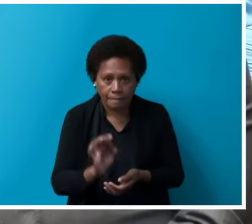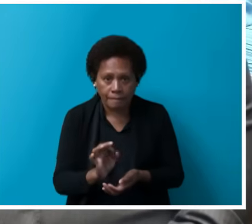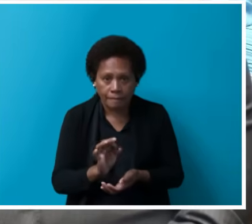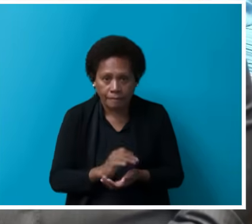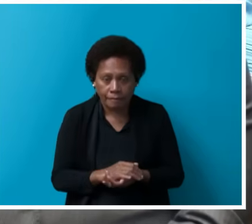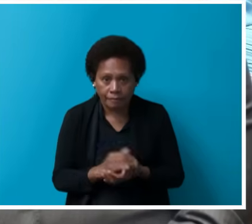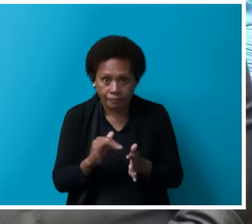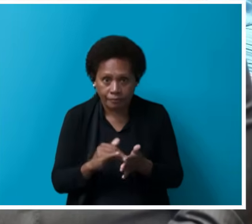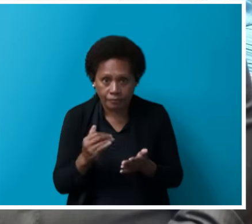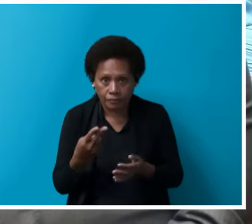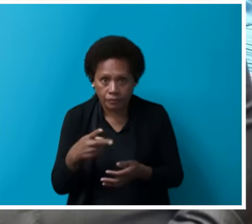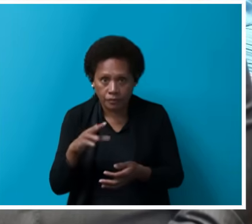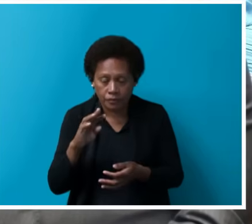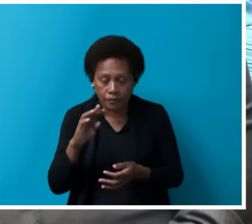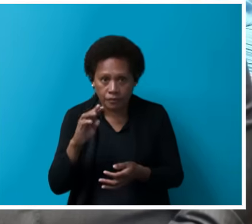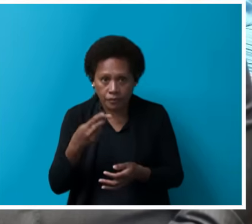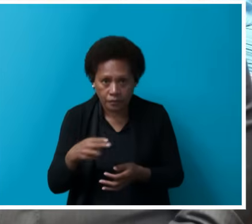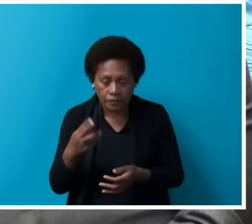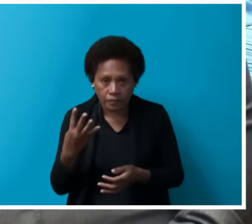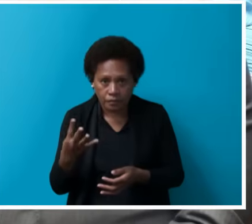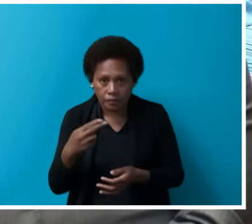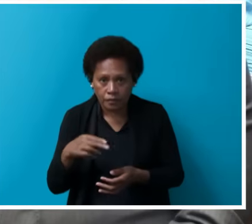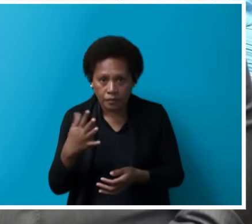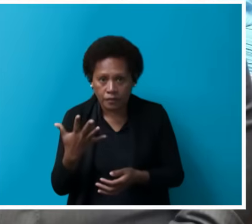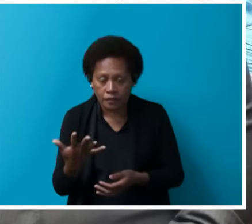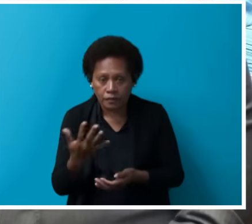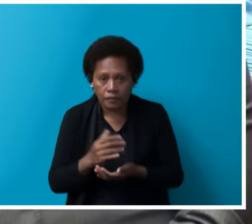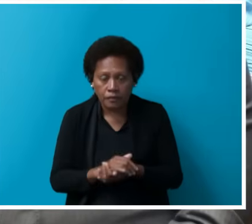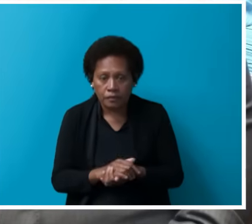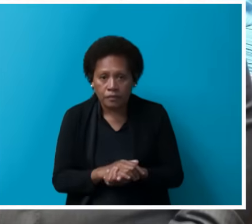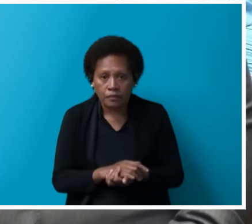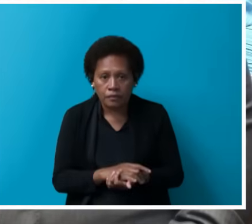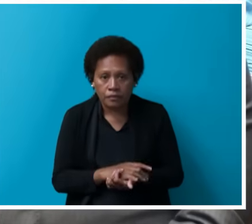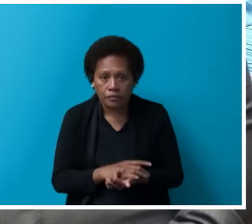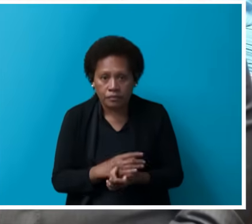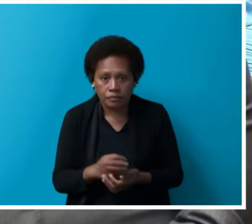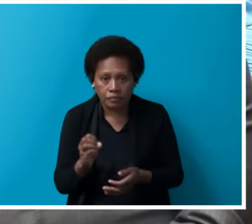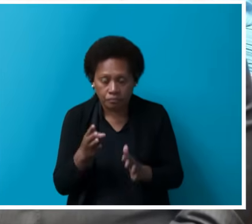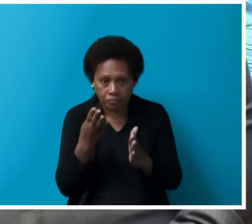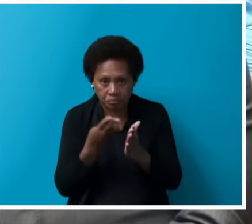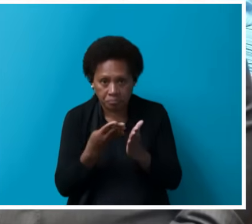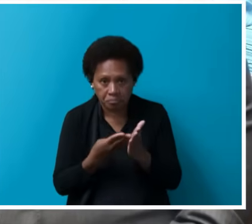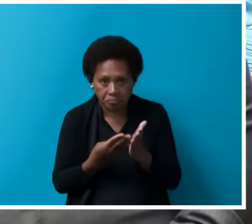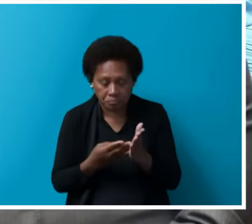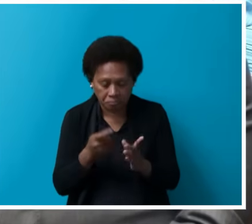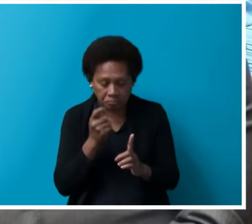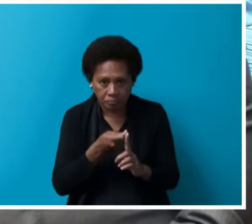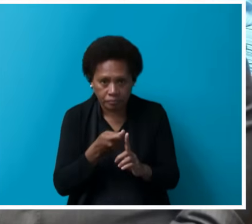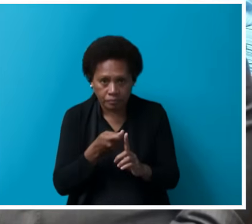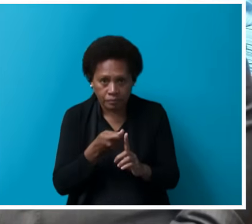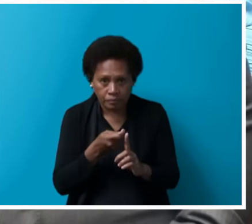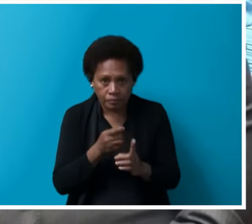year, 2024-2025, we are on track to exceed our budget revenue target.